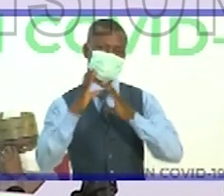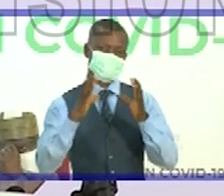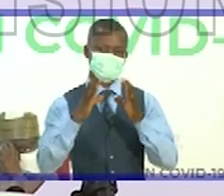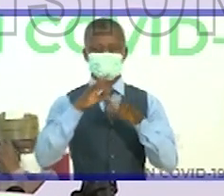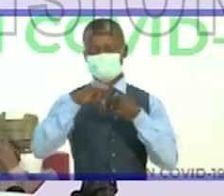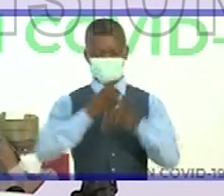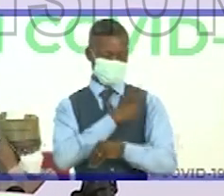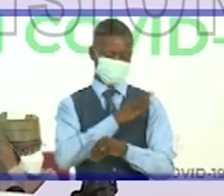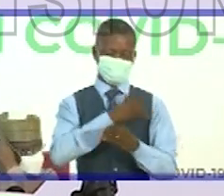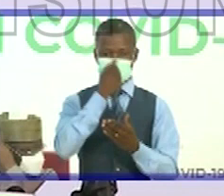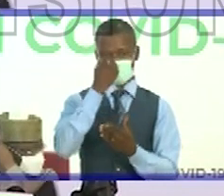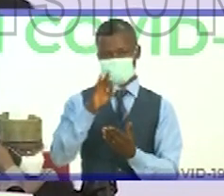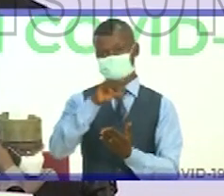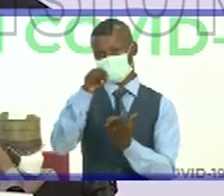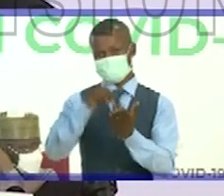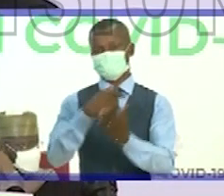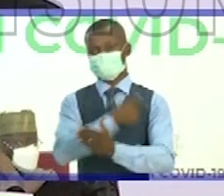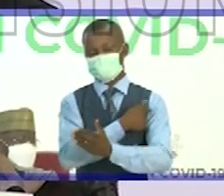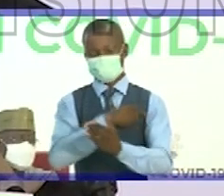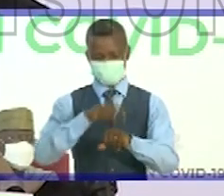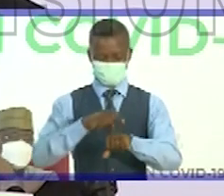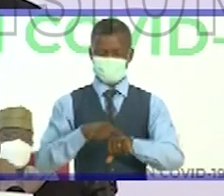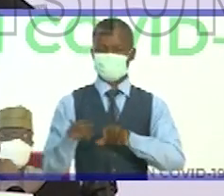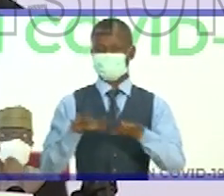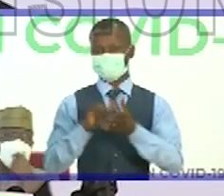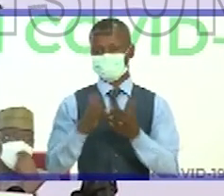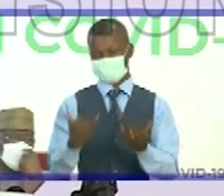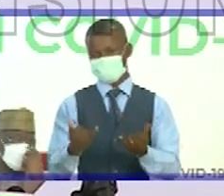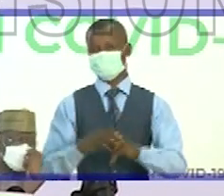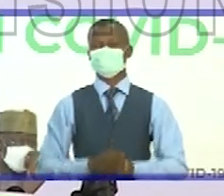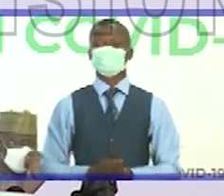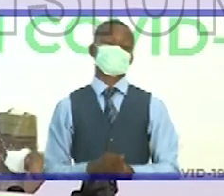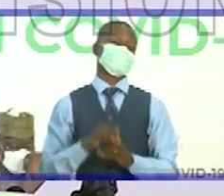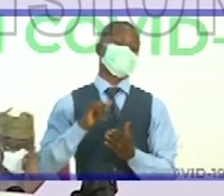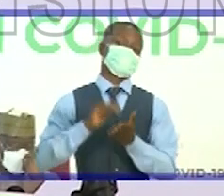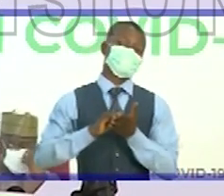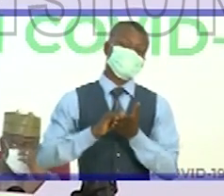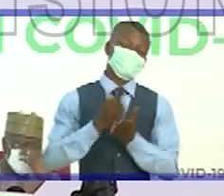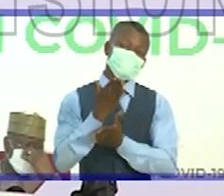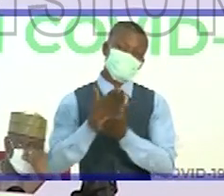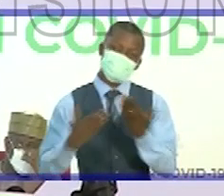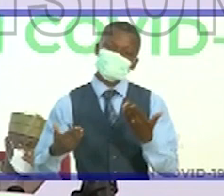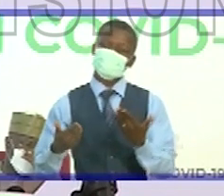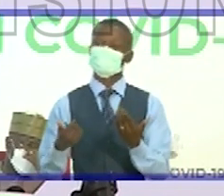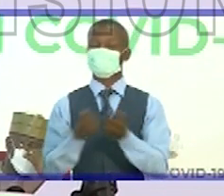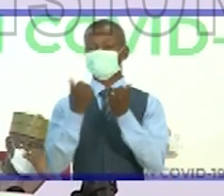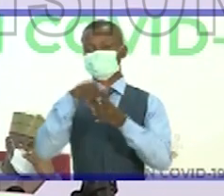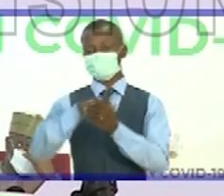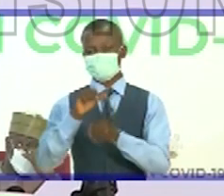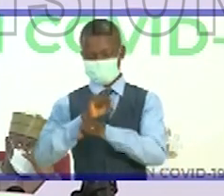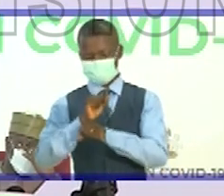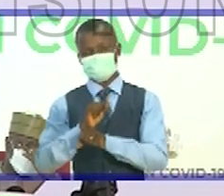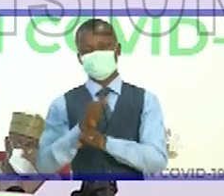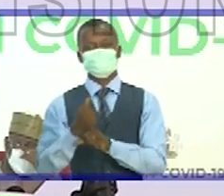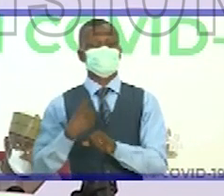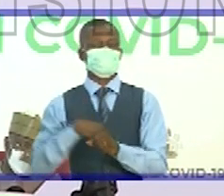these vaccines potentially is now. So these are emerging issues in the work that we do. As